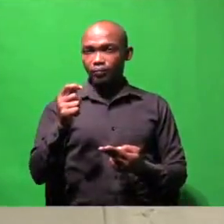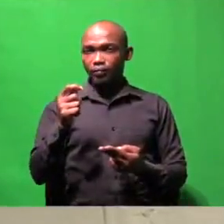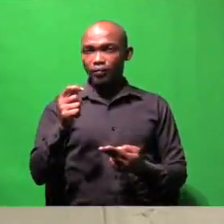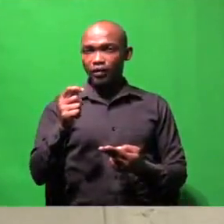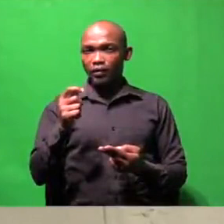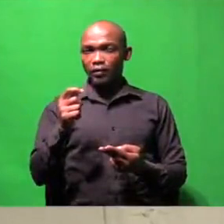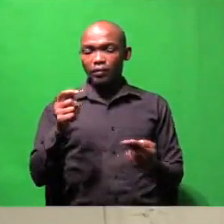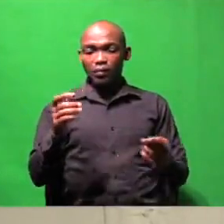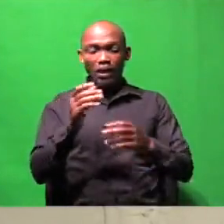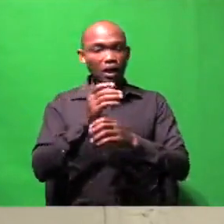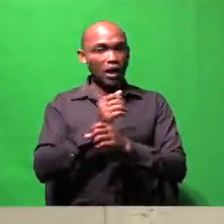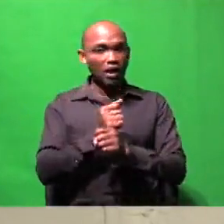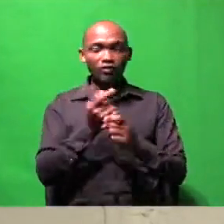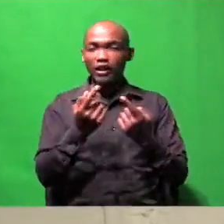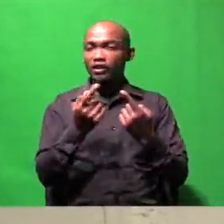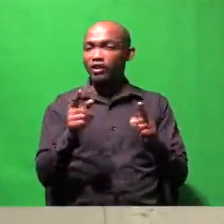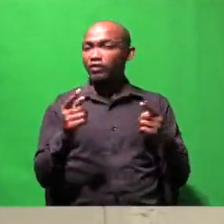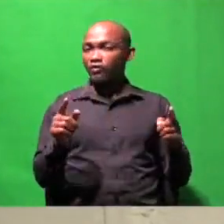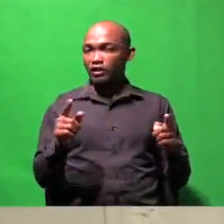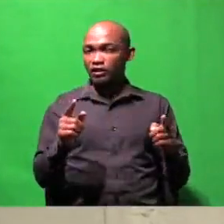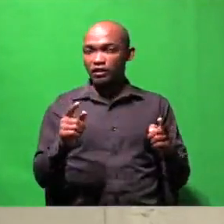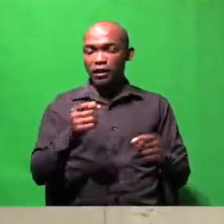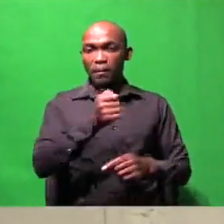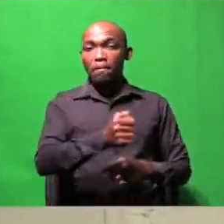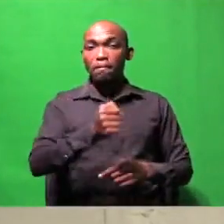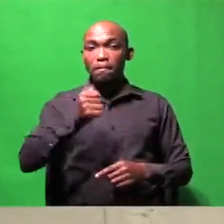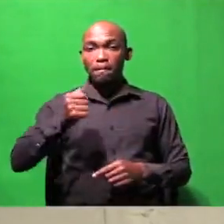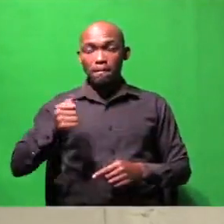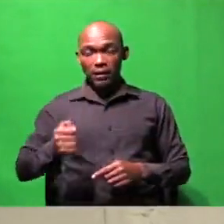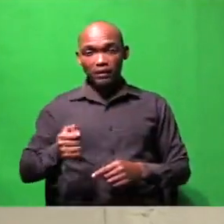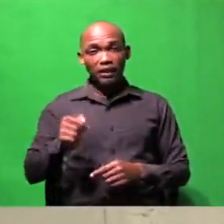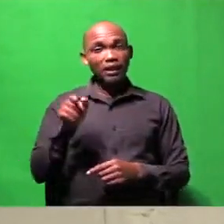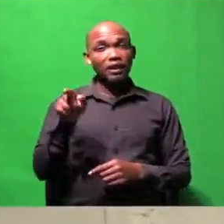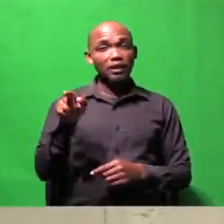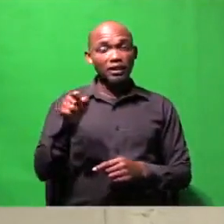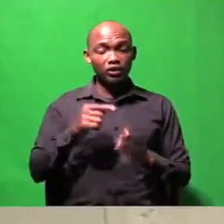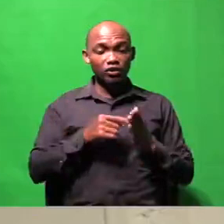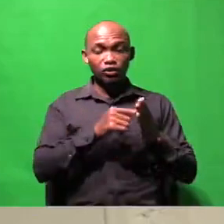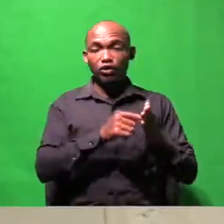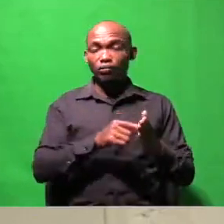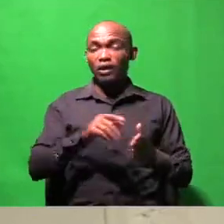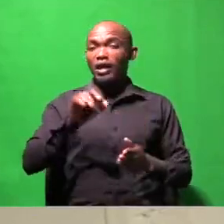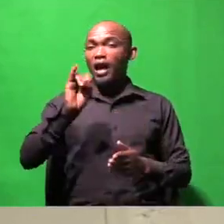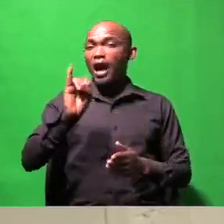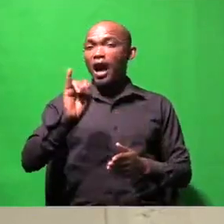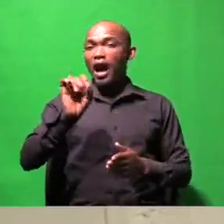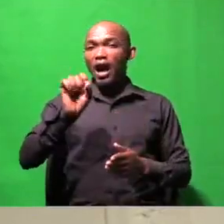may have different mass. And this is shown by isotopes.